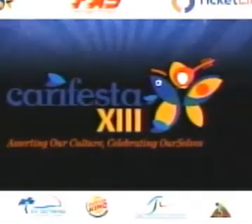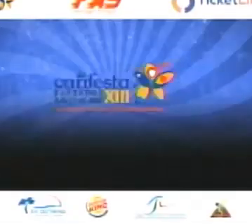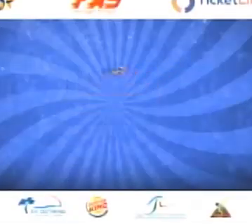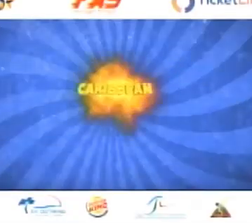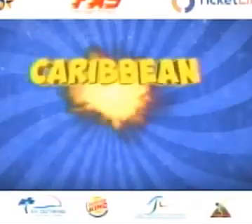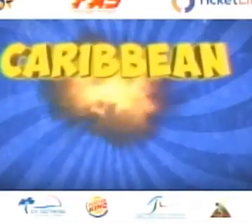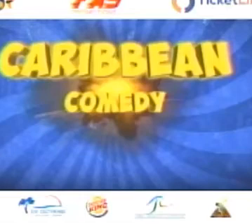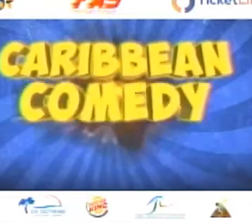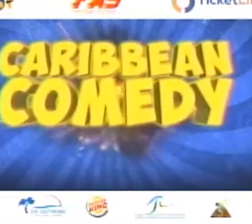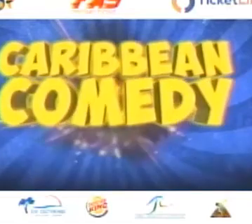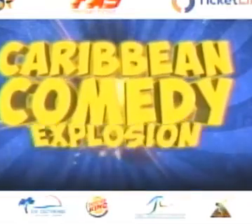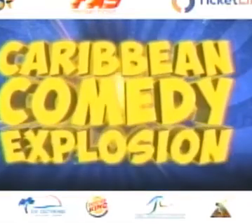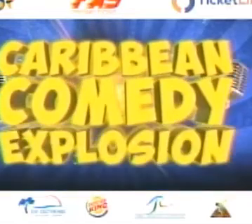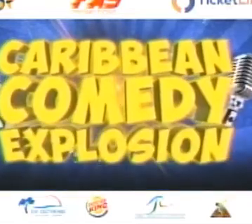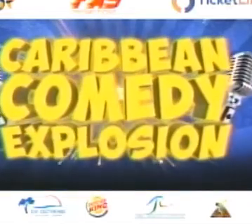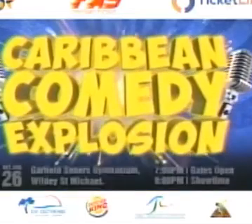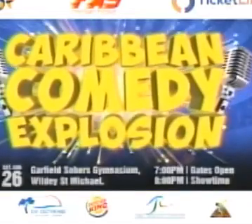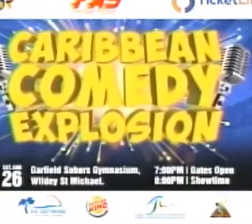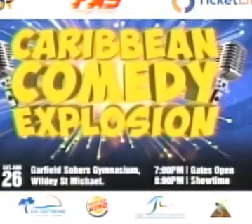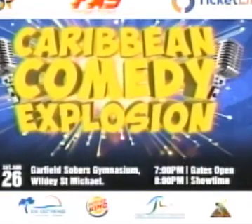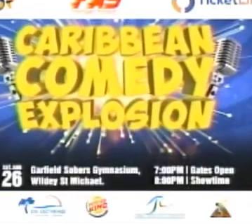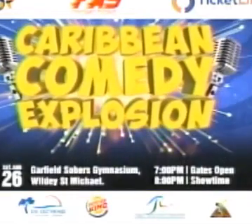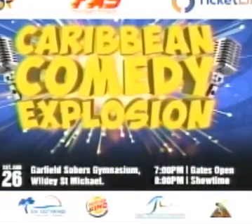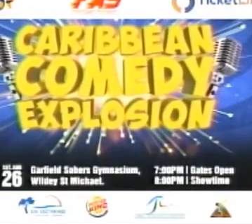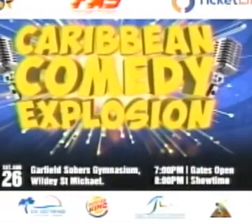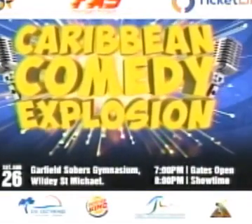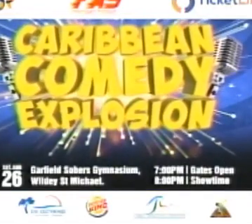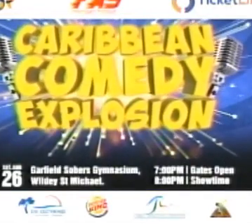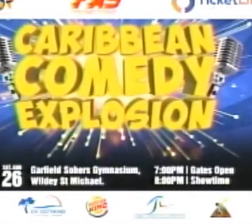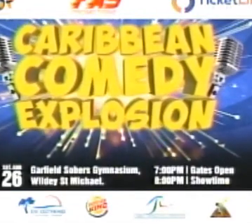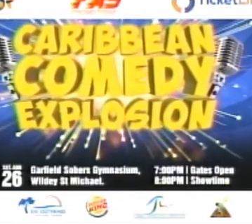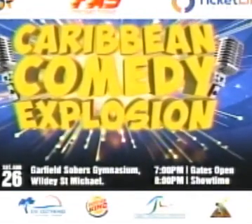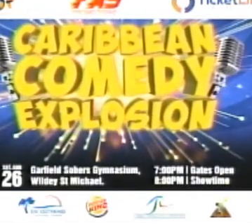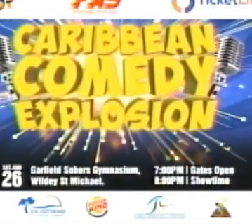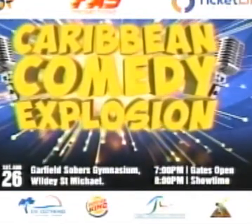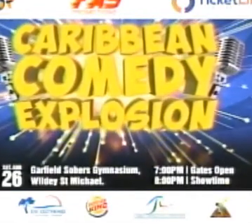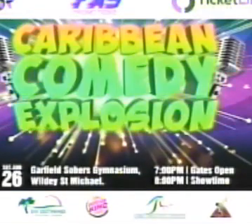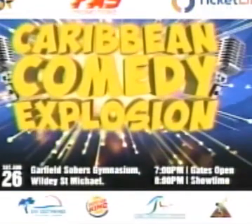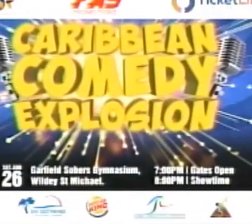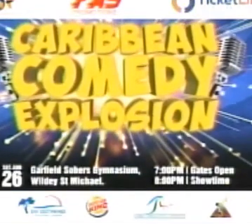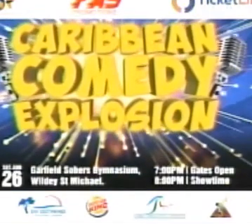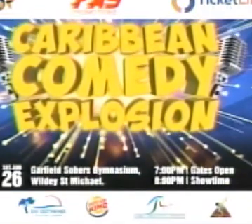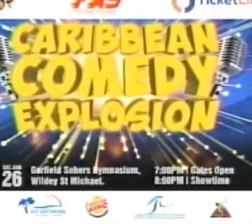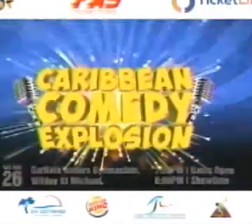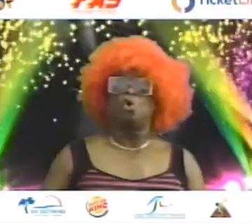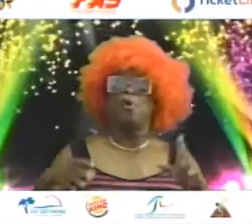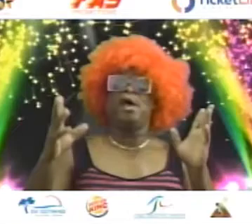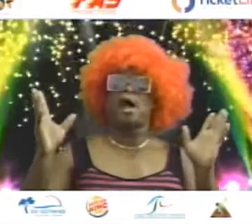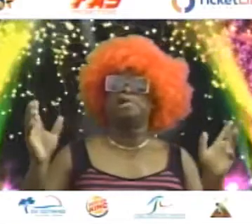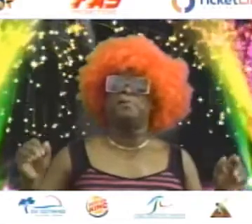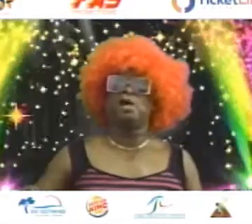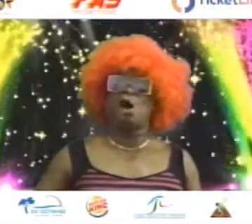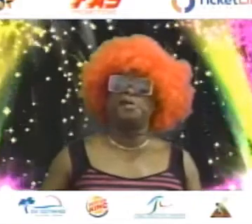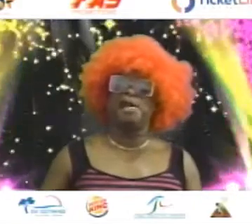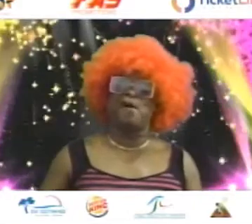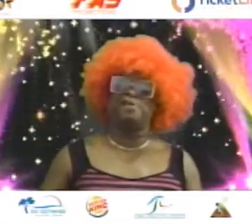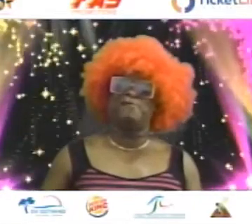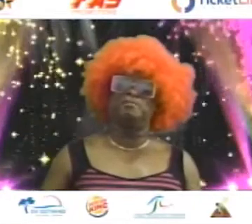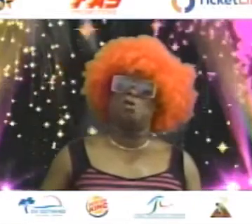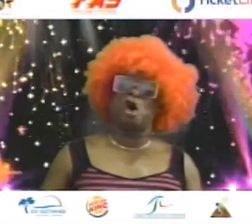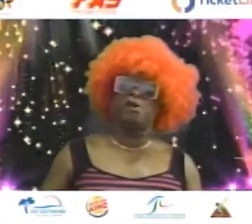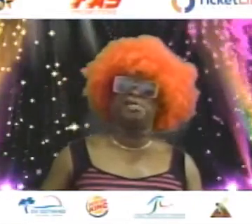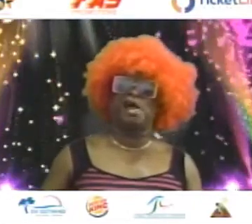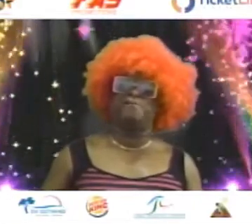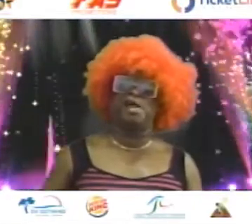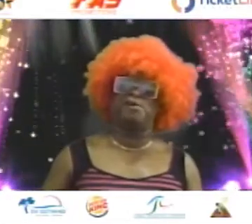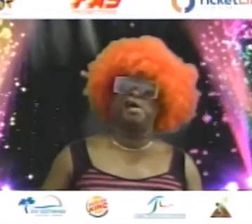2017! Peoples, it's the Caribbean Comedy Explosion, Saturday, August 26th at the Sir Garfield Sober Gymnasium. We national here, Labby